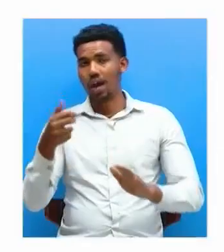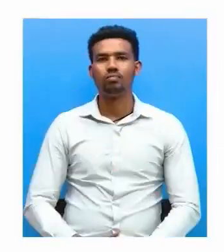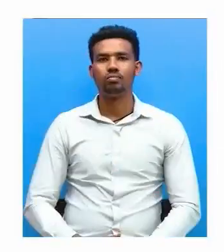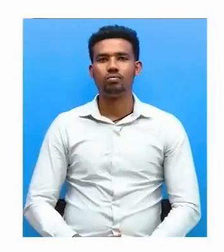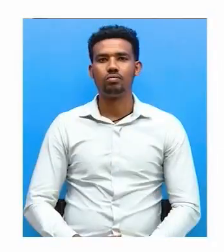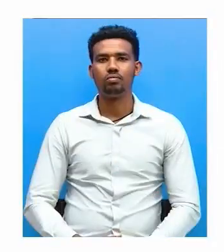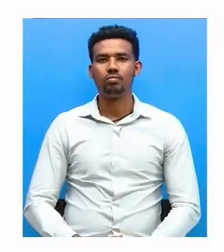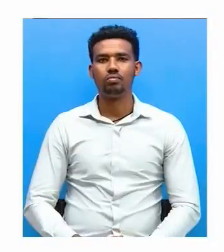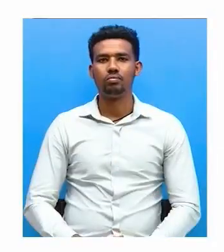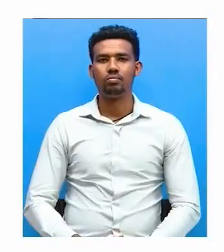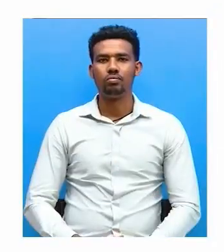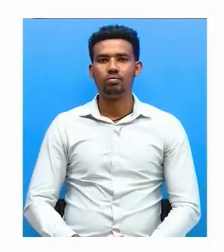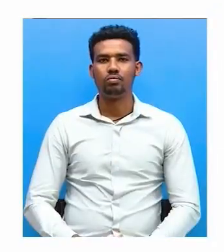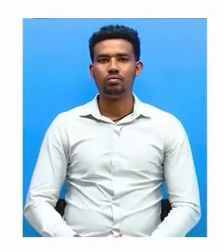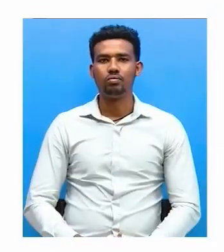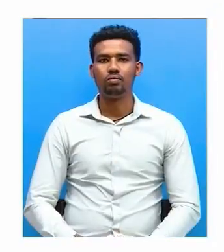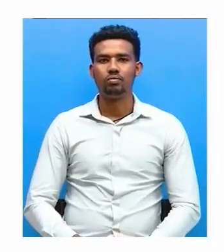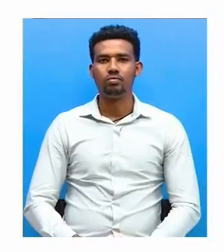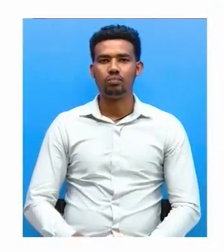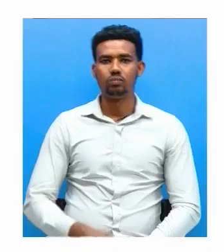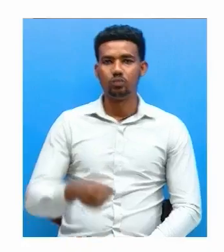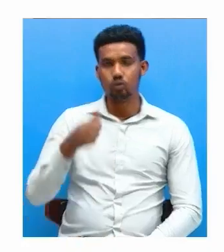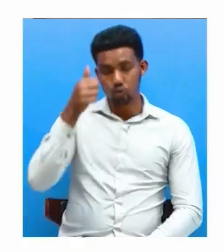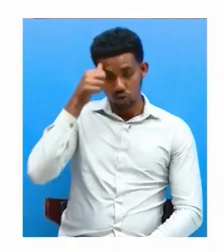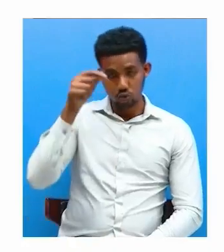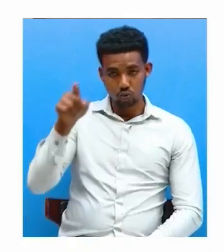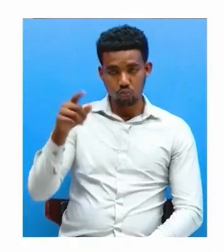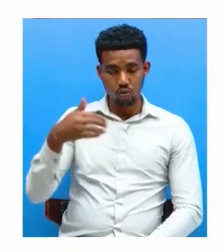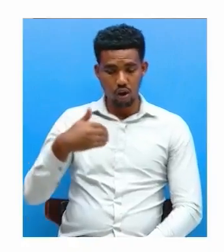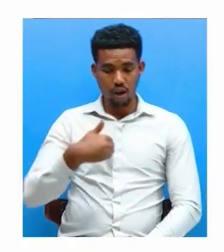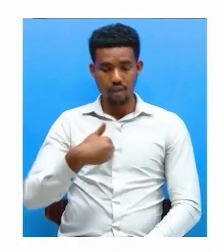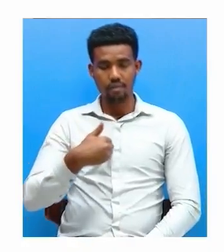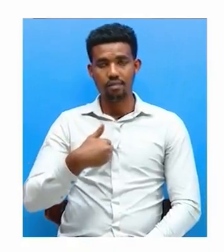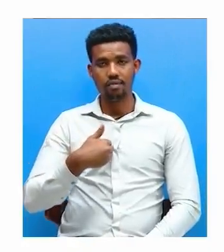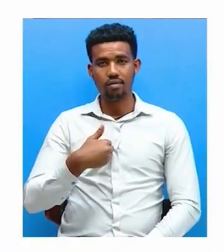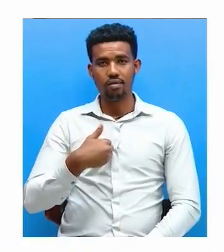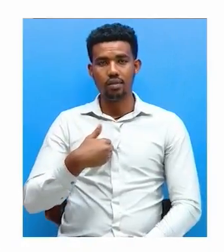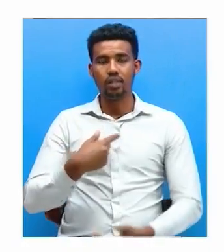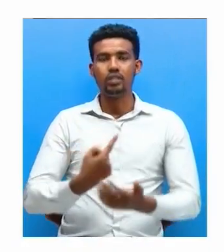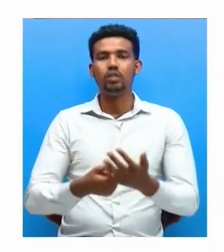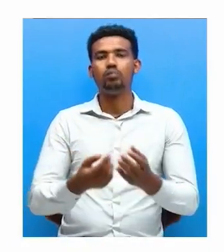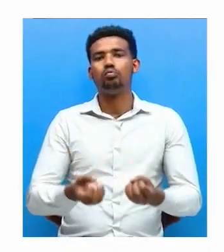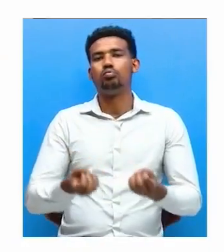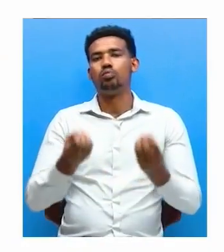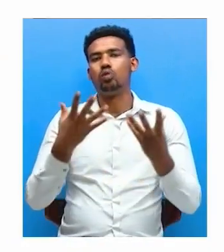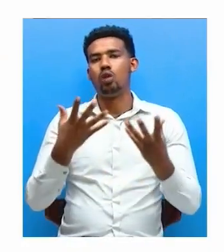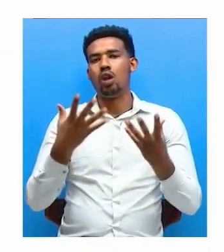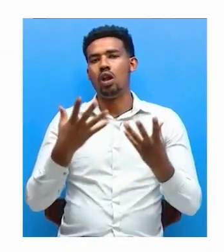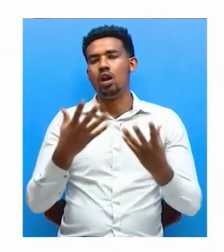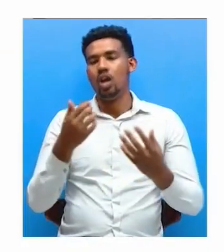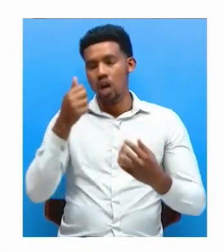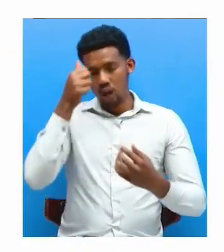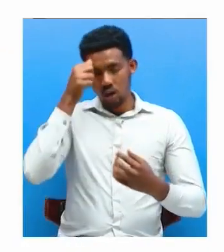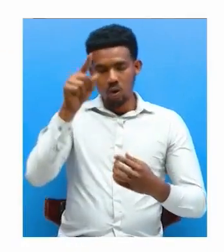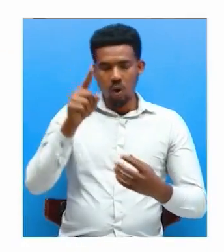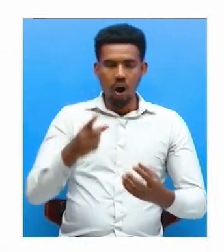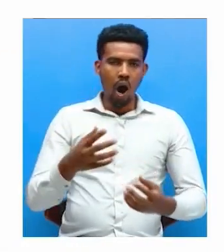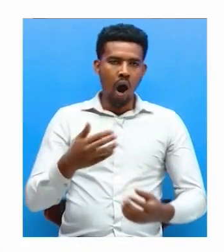have. So here it is. You have, because this is plural. You have,